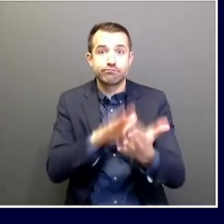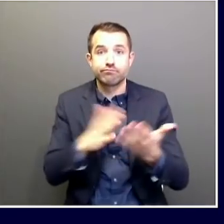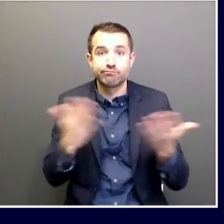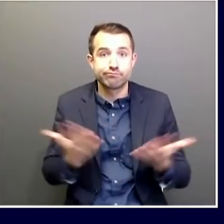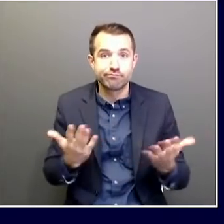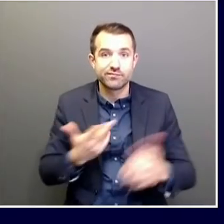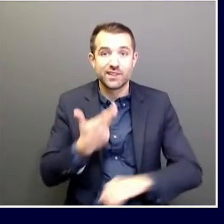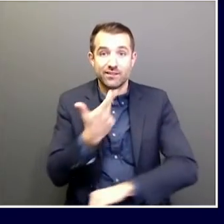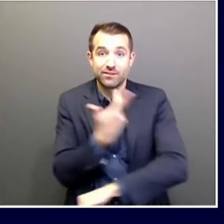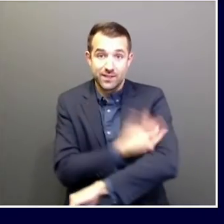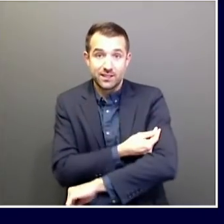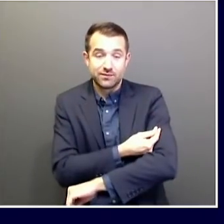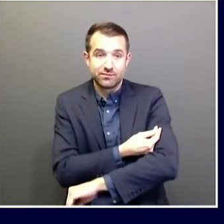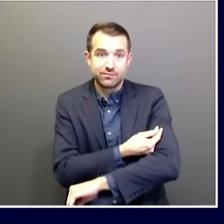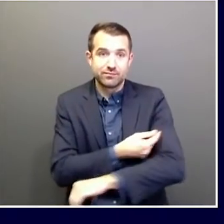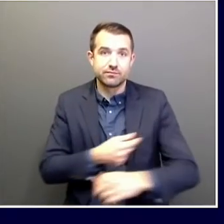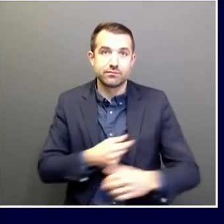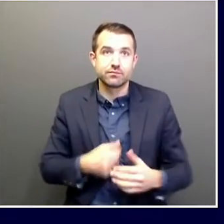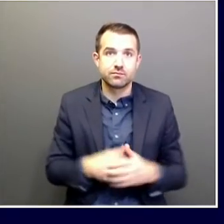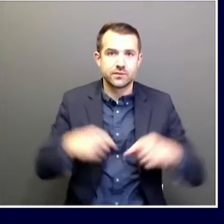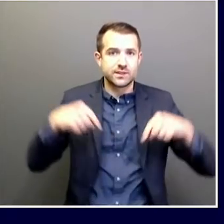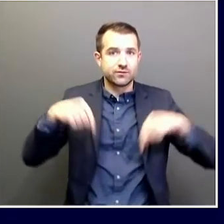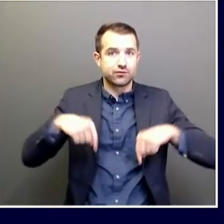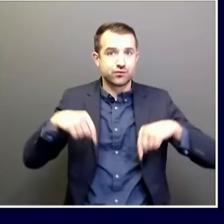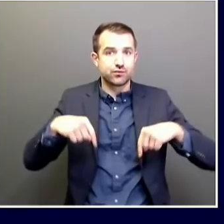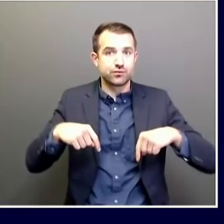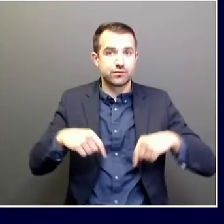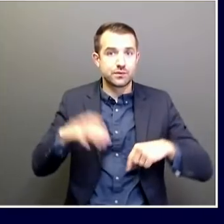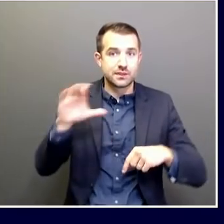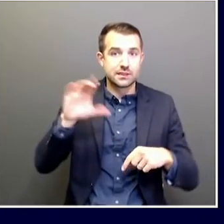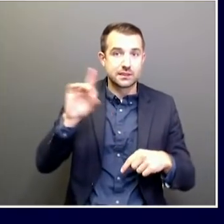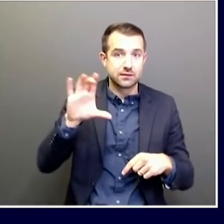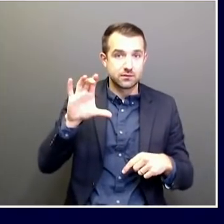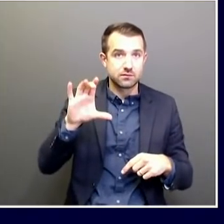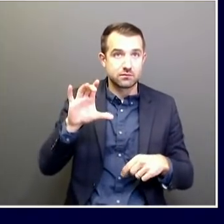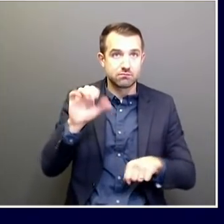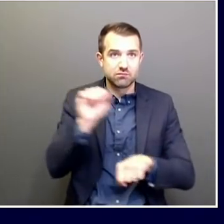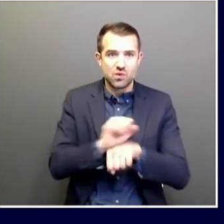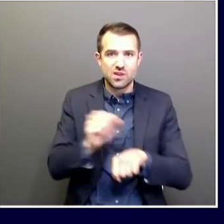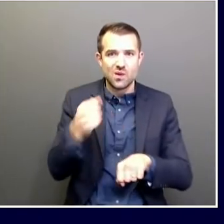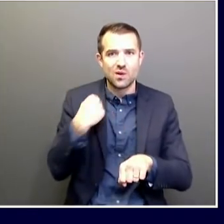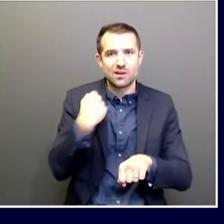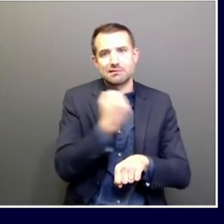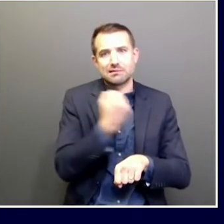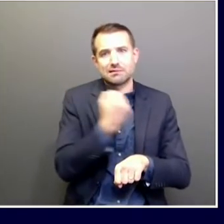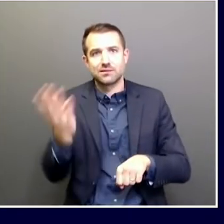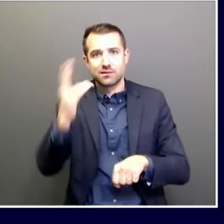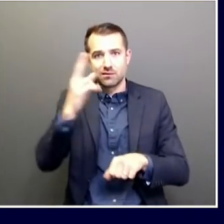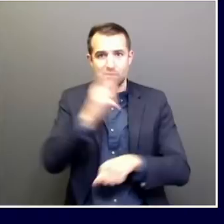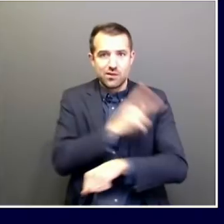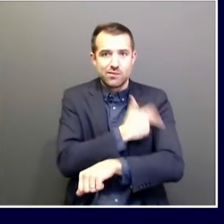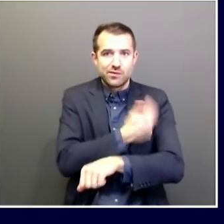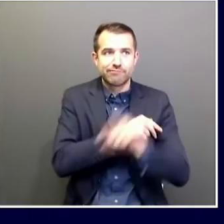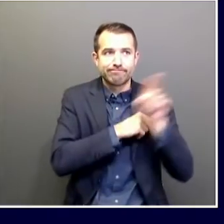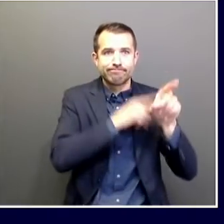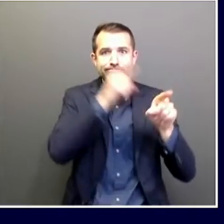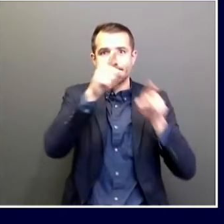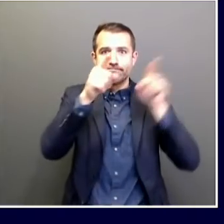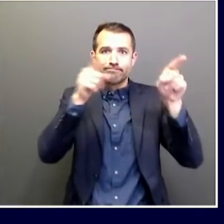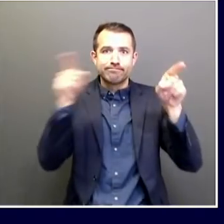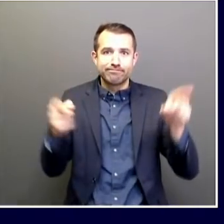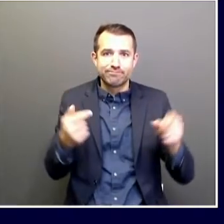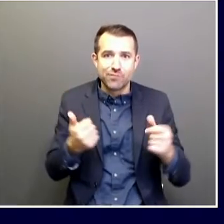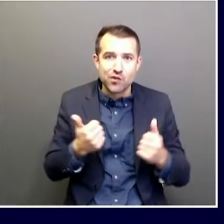state has been working with certain rural hospitals to try to increase the availability of monoclonal